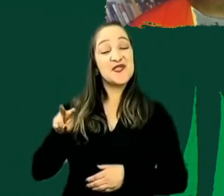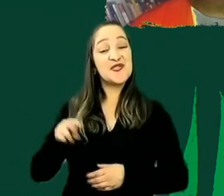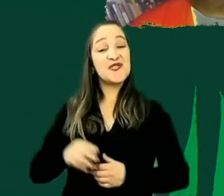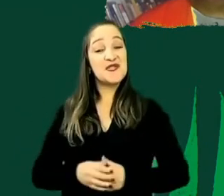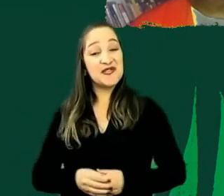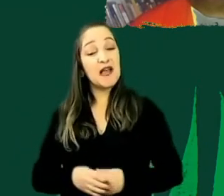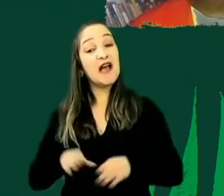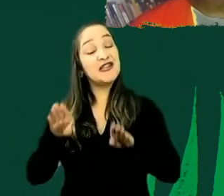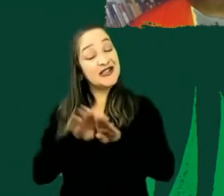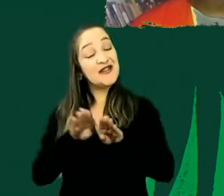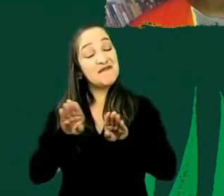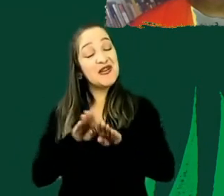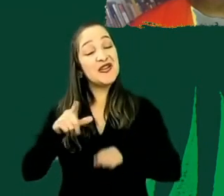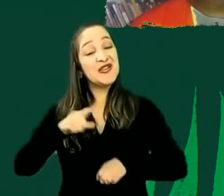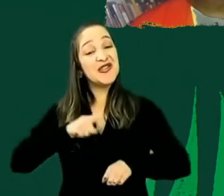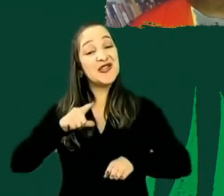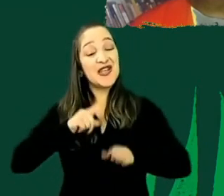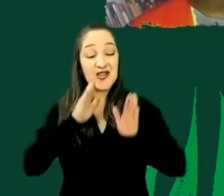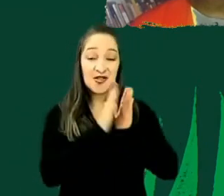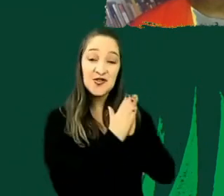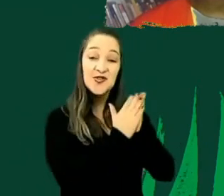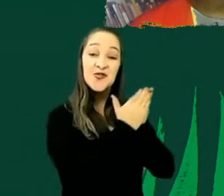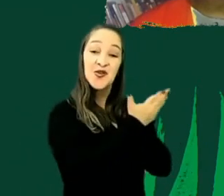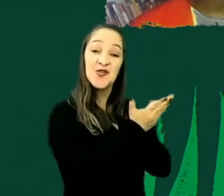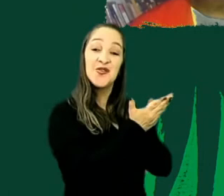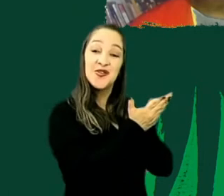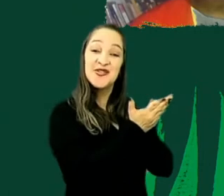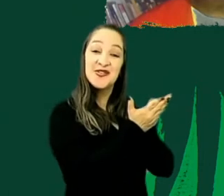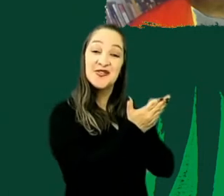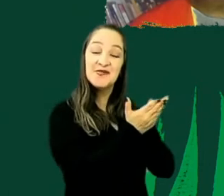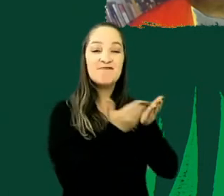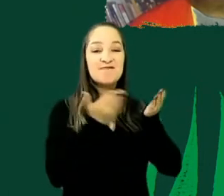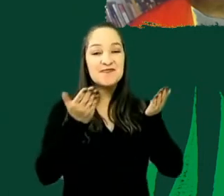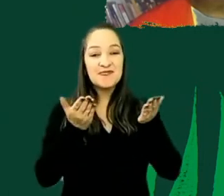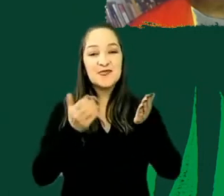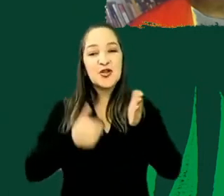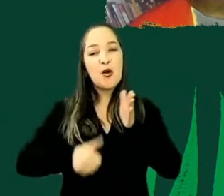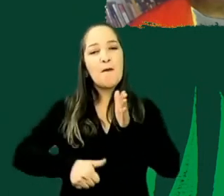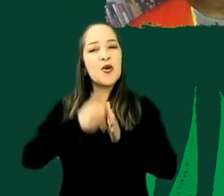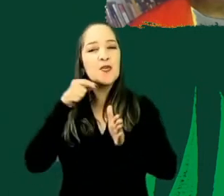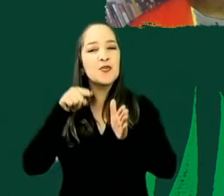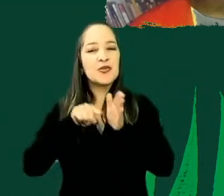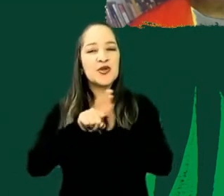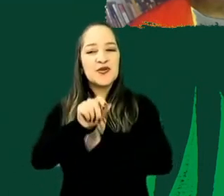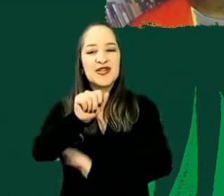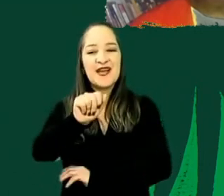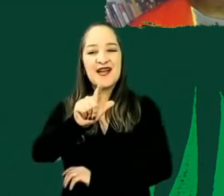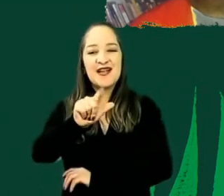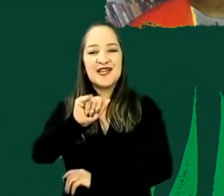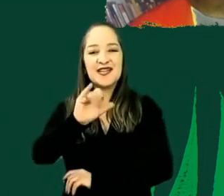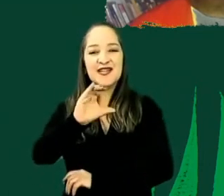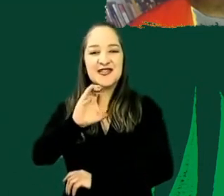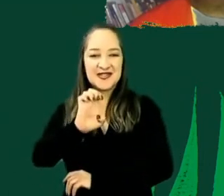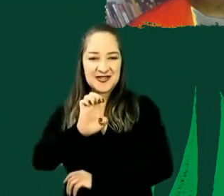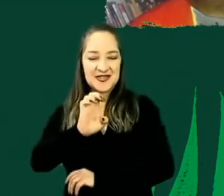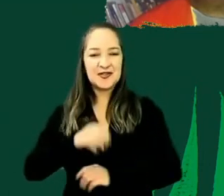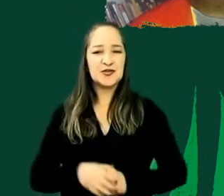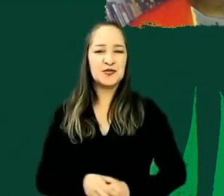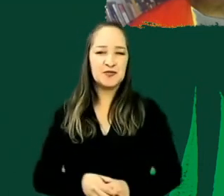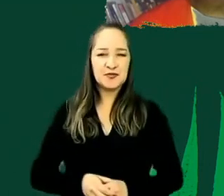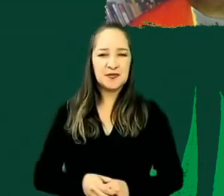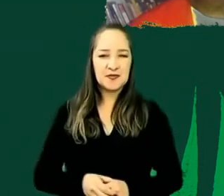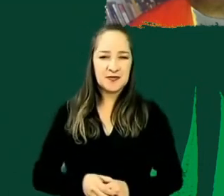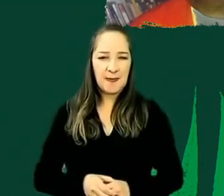Conceição Evaristo, also include this in your books and feature it. So I'd like to address the first question to Alice Walker, talking about